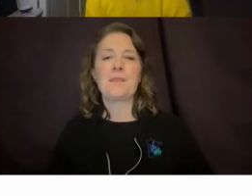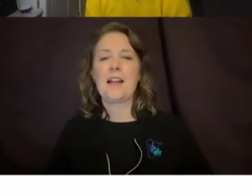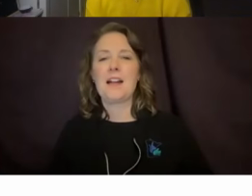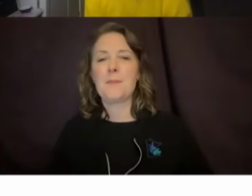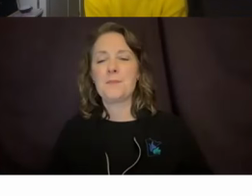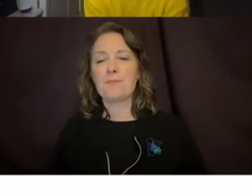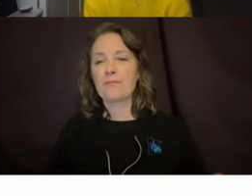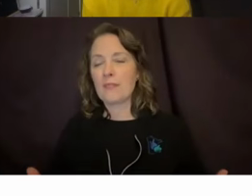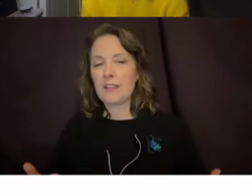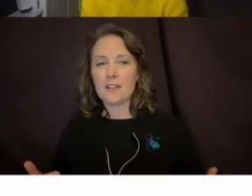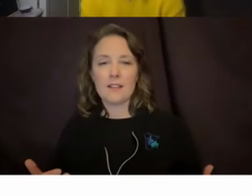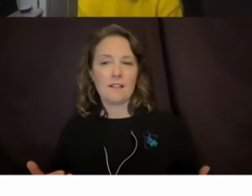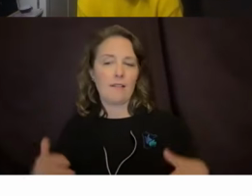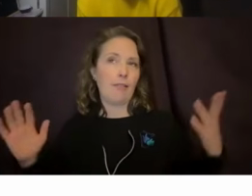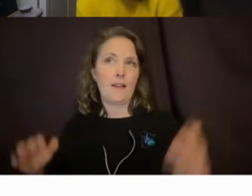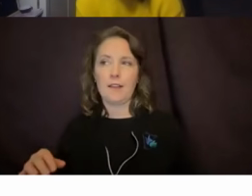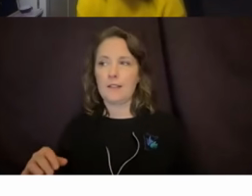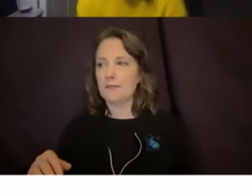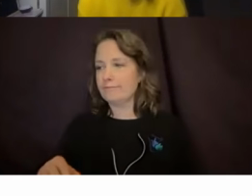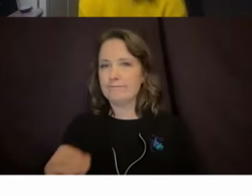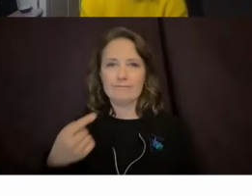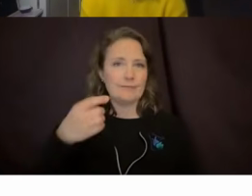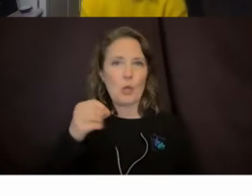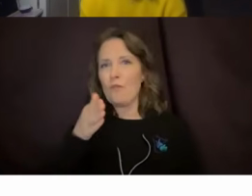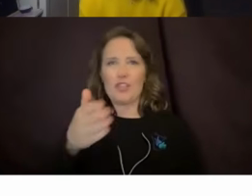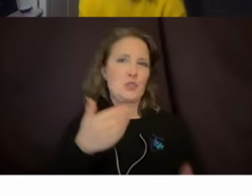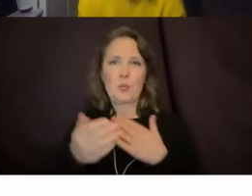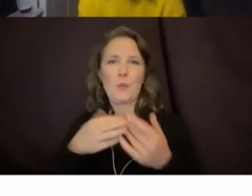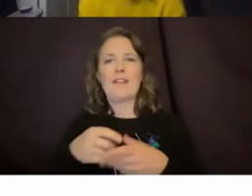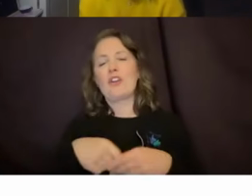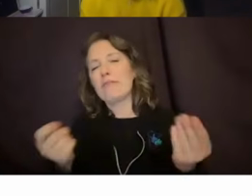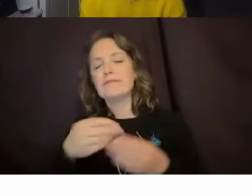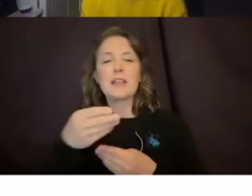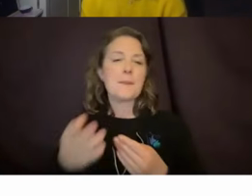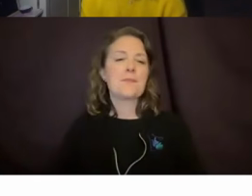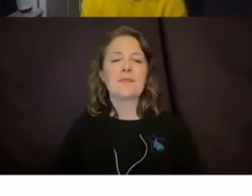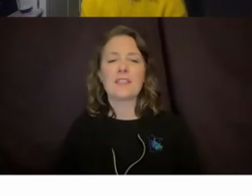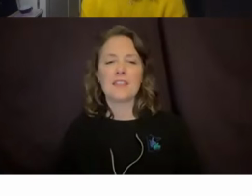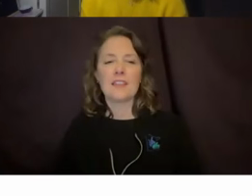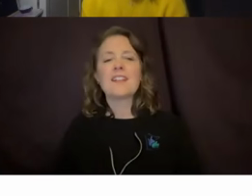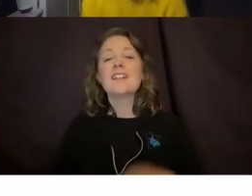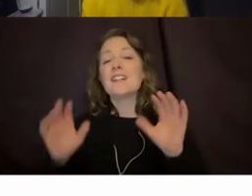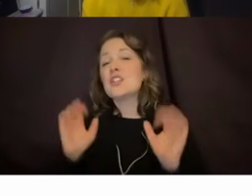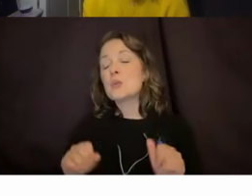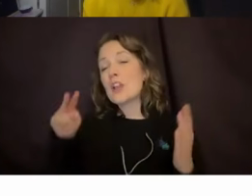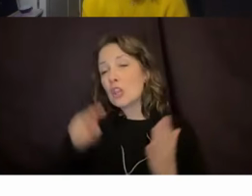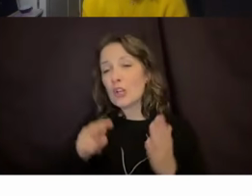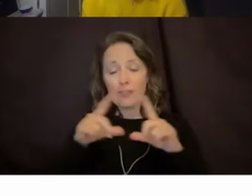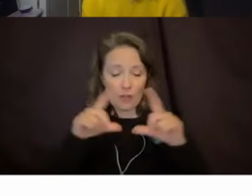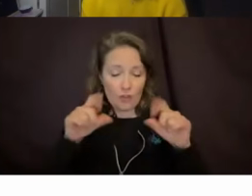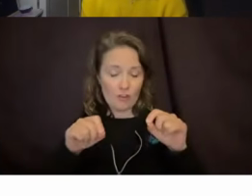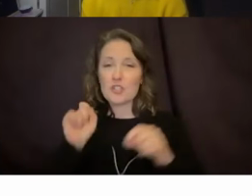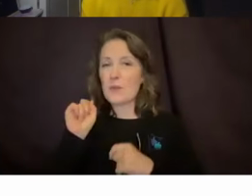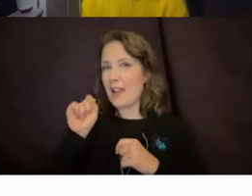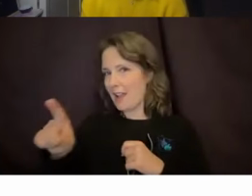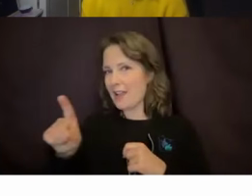they get go fish, or, whatever the game is, or you can just sit down and look at the cards and ask them kind of these questions,